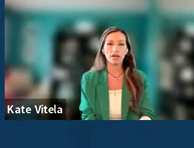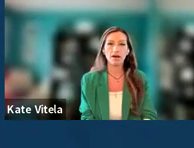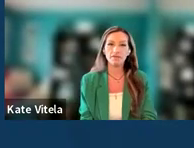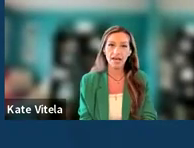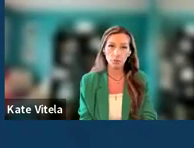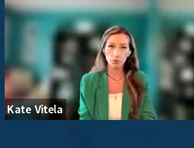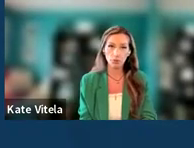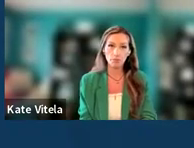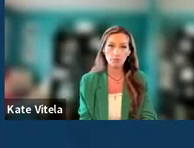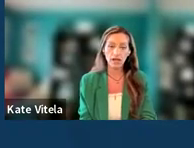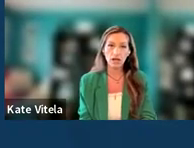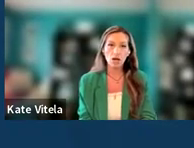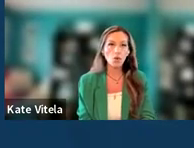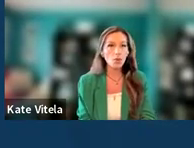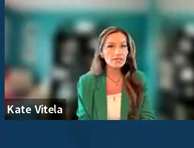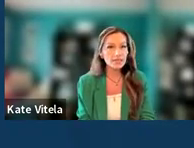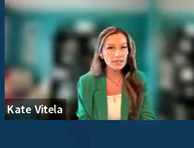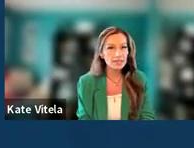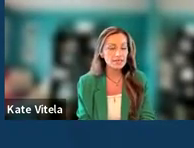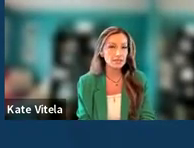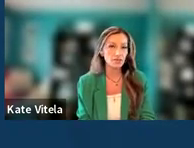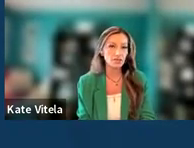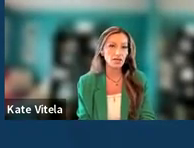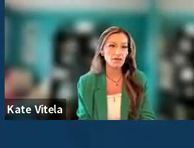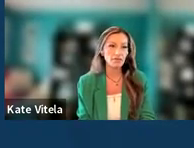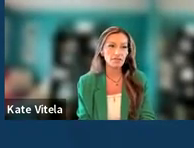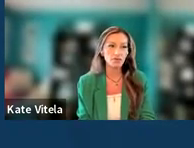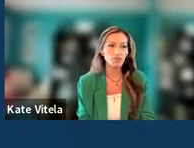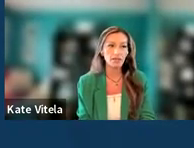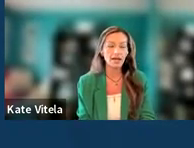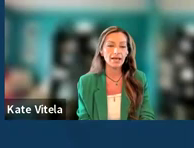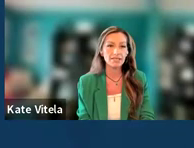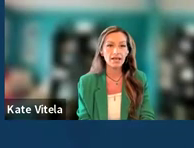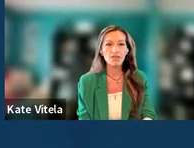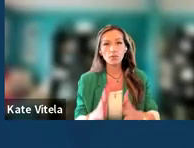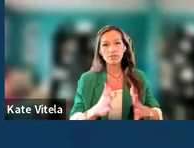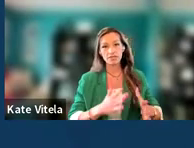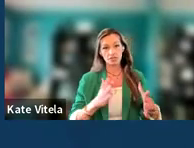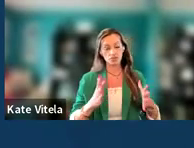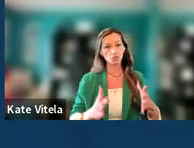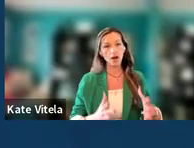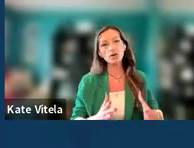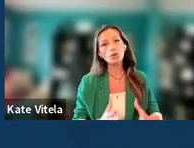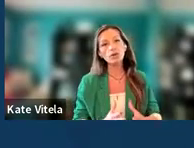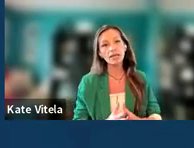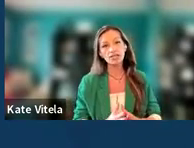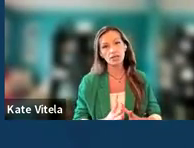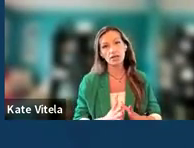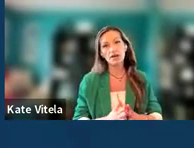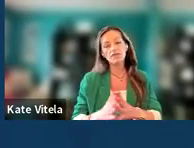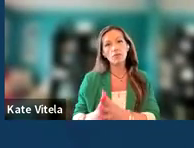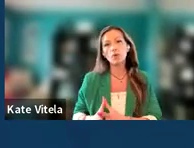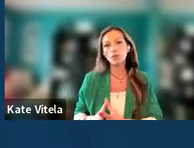level of taboo. But once I attended this nursing conference and realized there was this direct